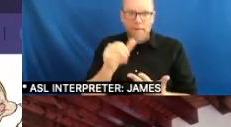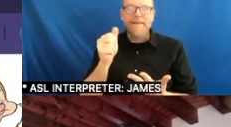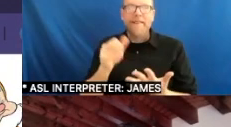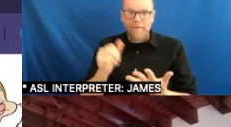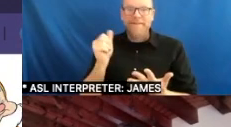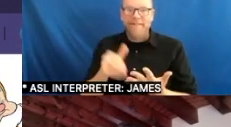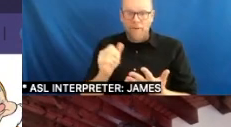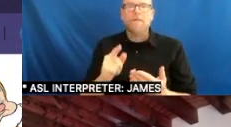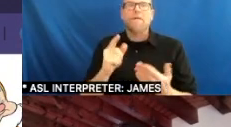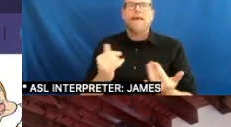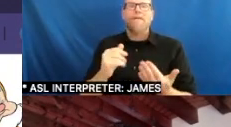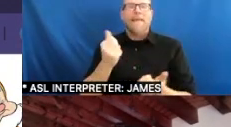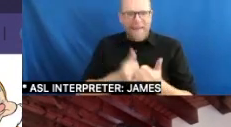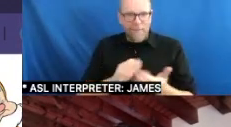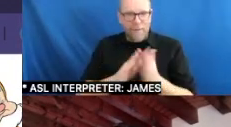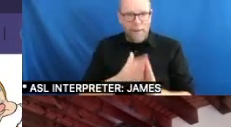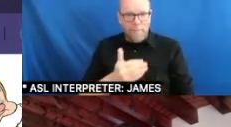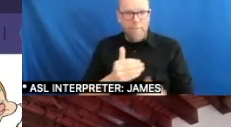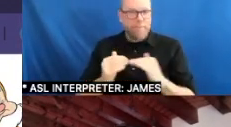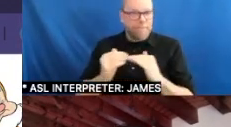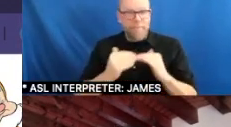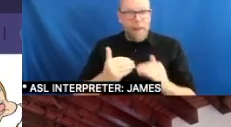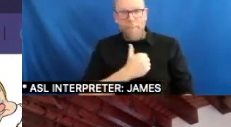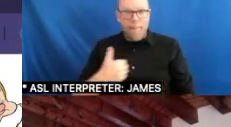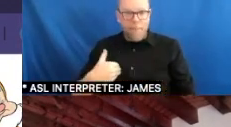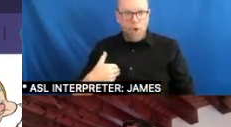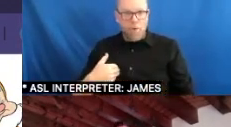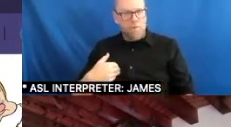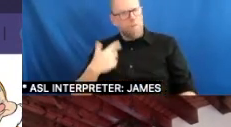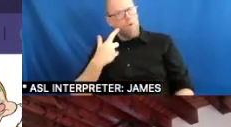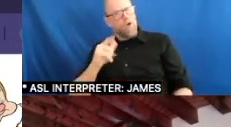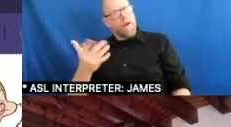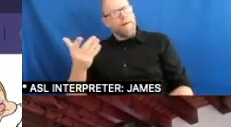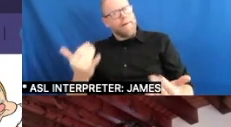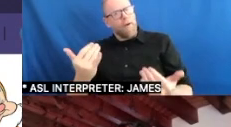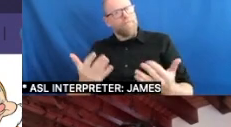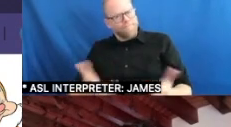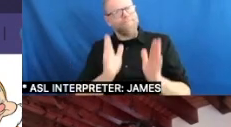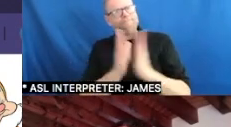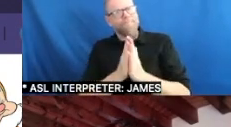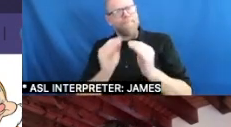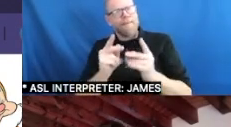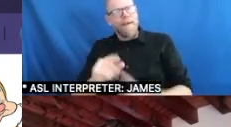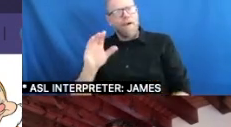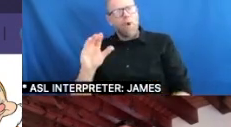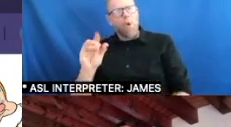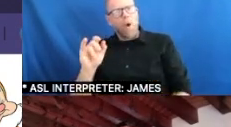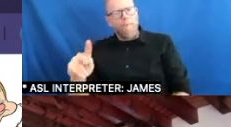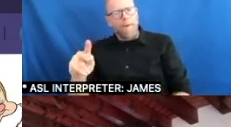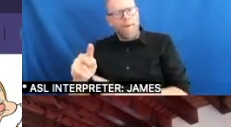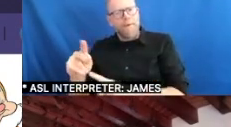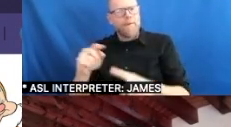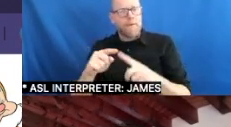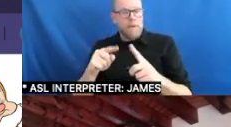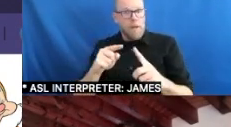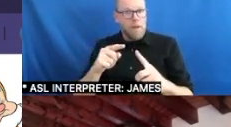So what does this look like? Well, when we're looking at a cooperative and trying to determine surplus versus profit, how